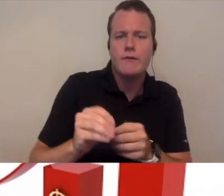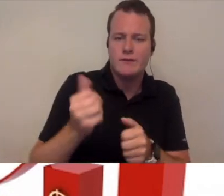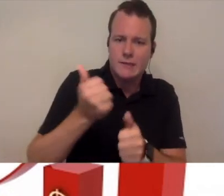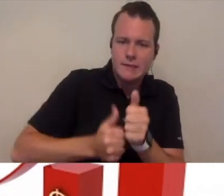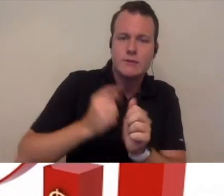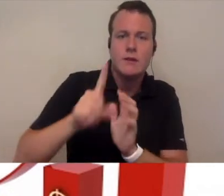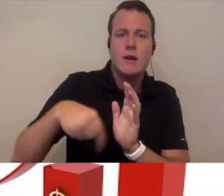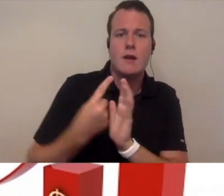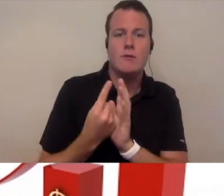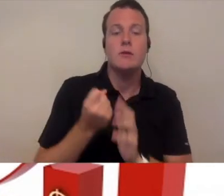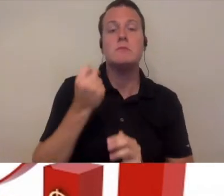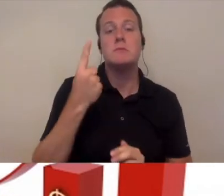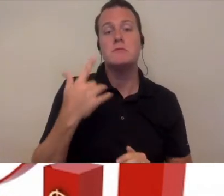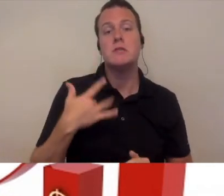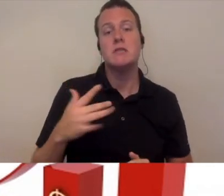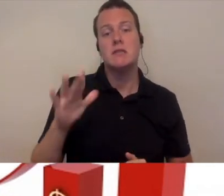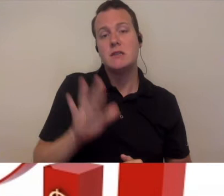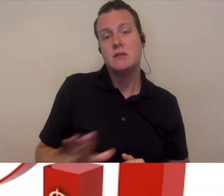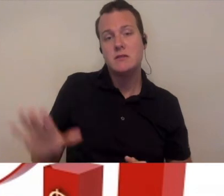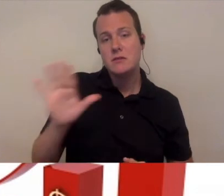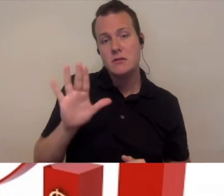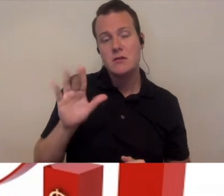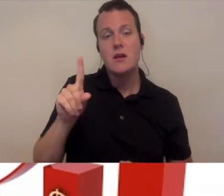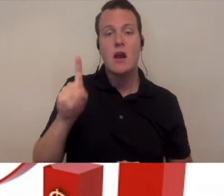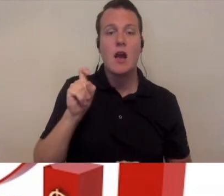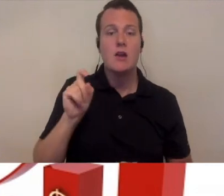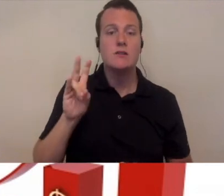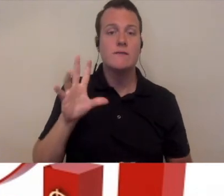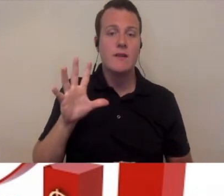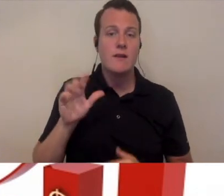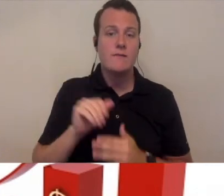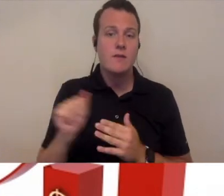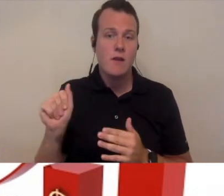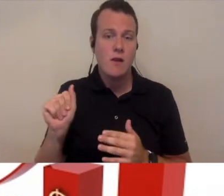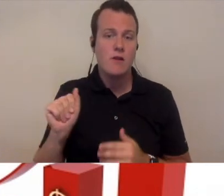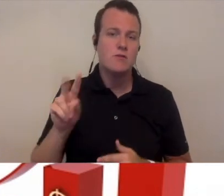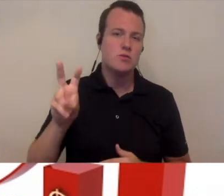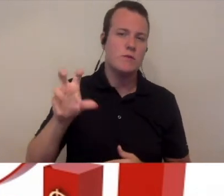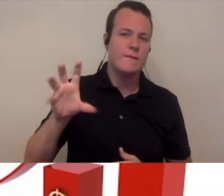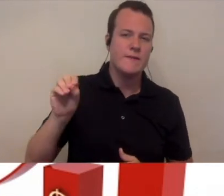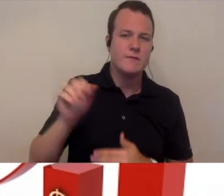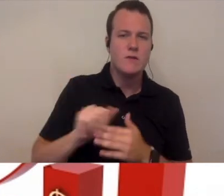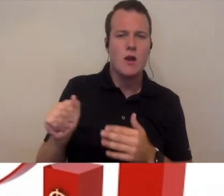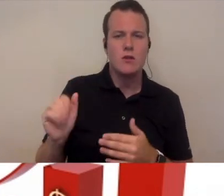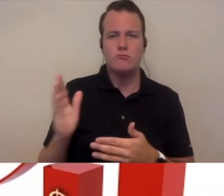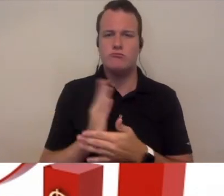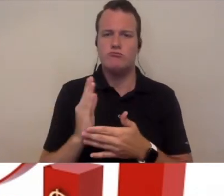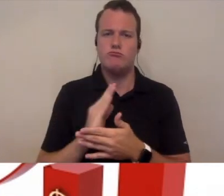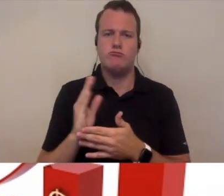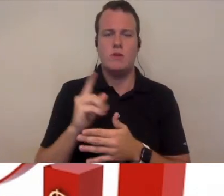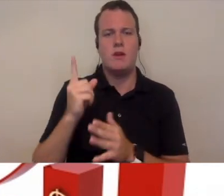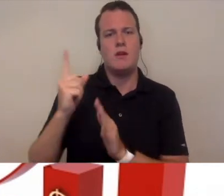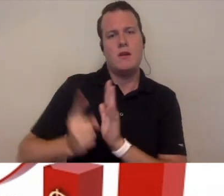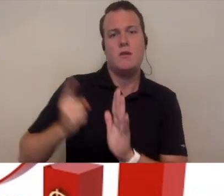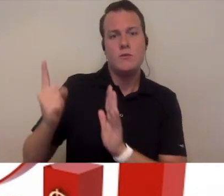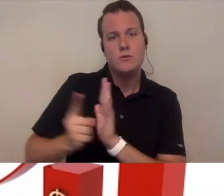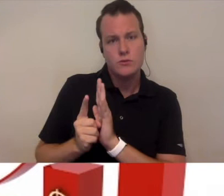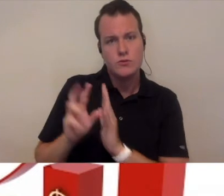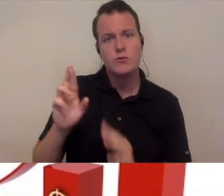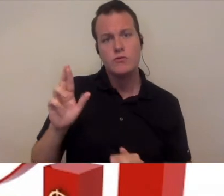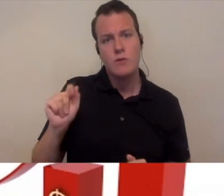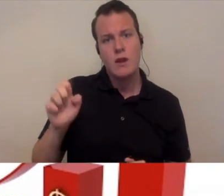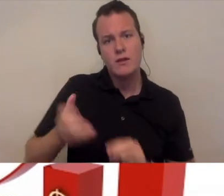on an average office, it takes about $175 to $250 an hour to run that